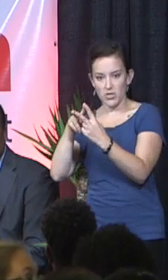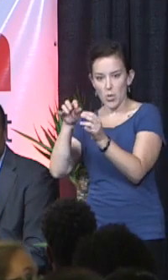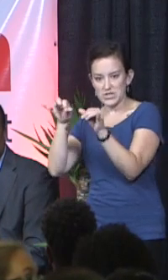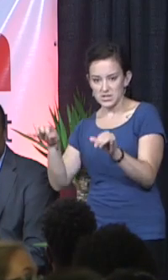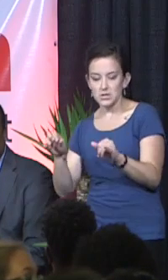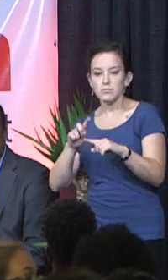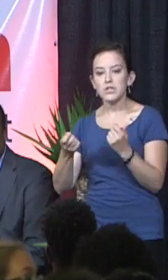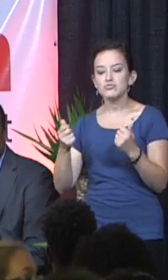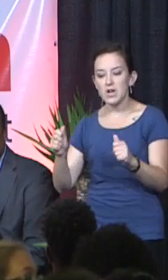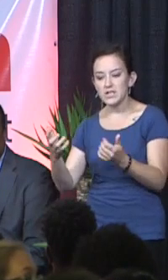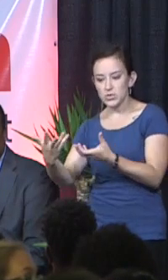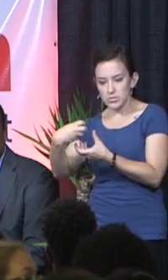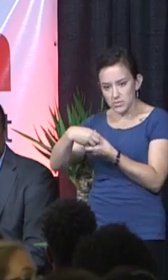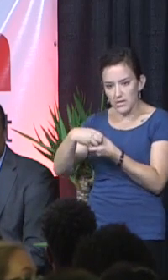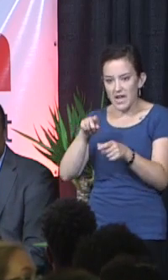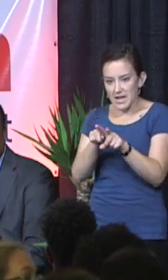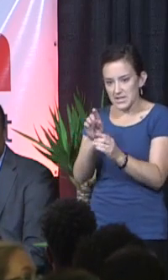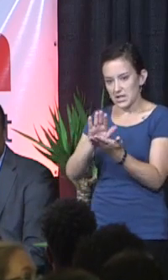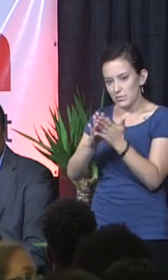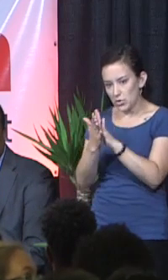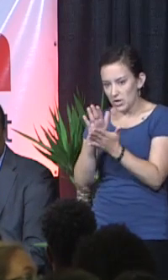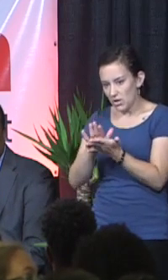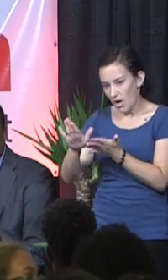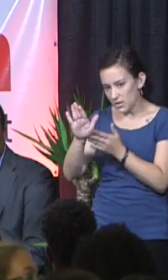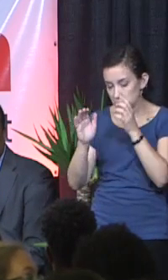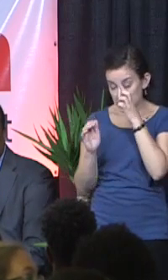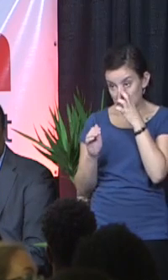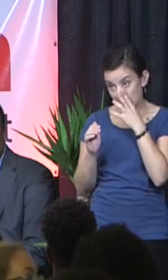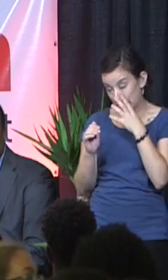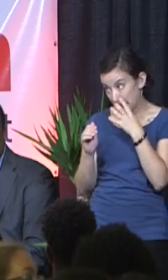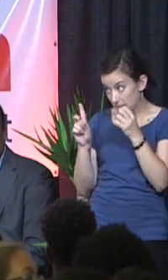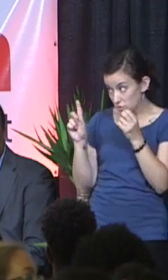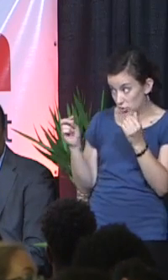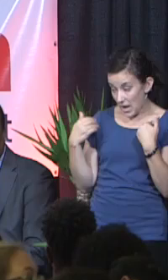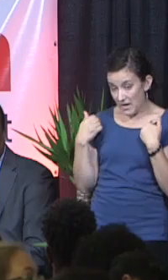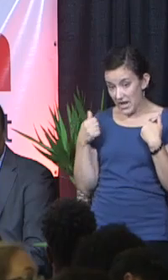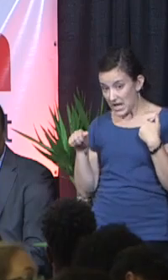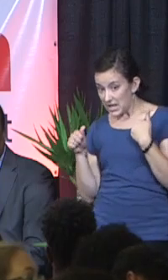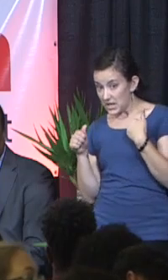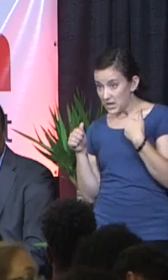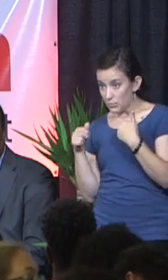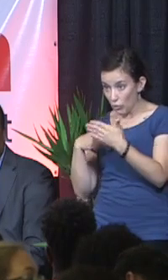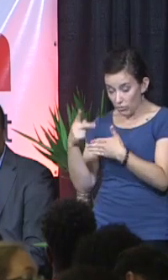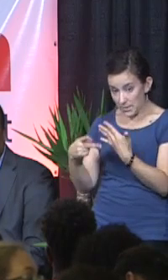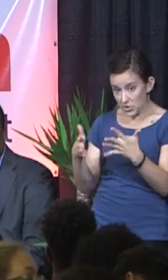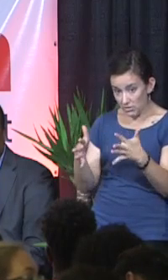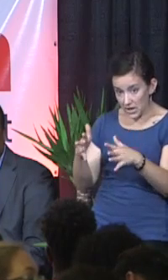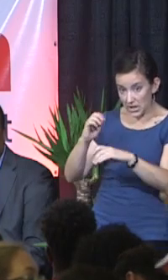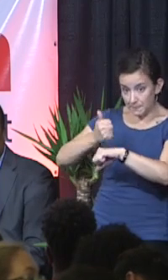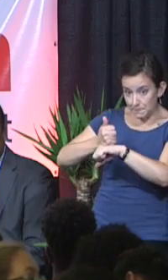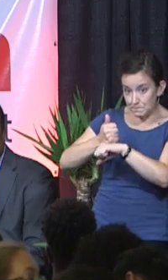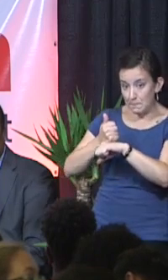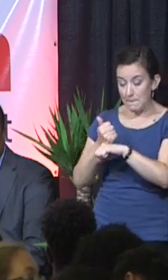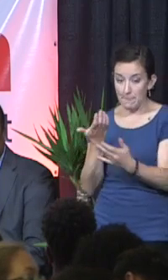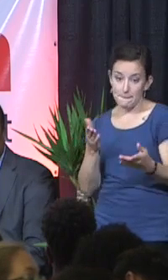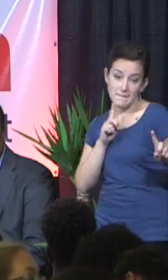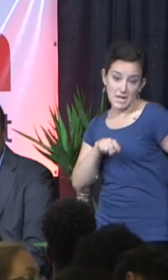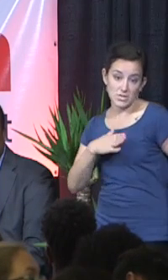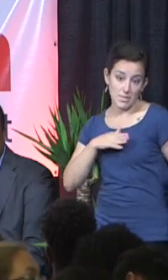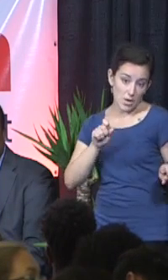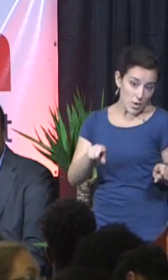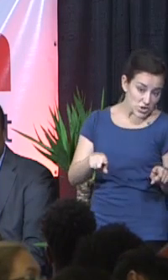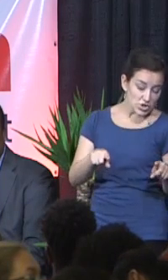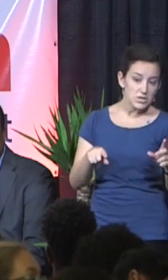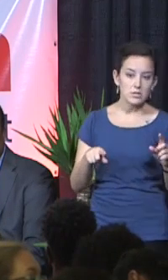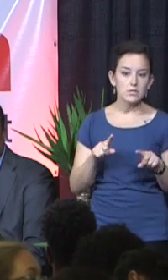figure out how we can get plugged in as a community college. So I'm wondering if anybody has any of those initiatives going, and if you can maybe answer the question in that